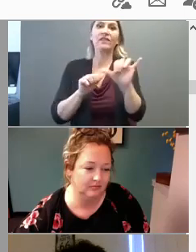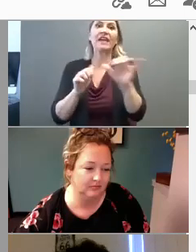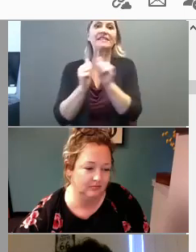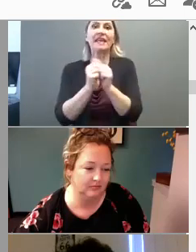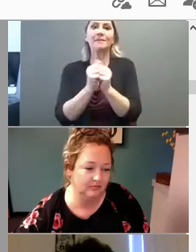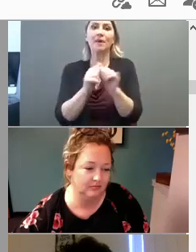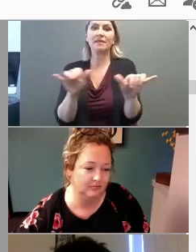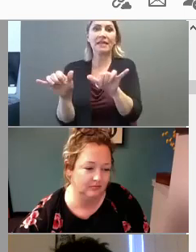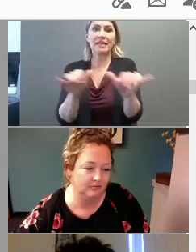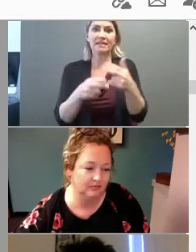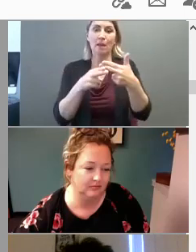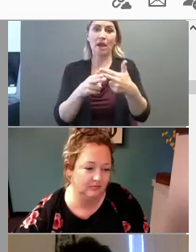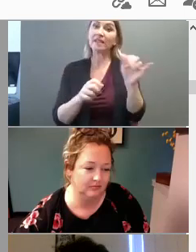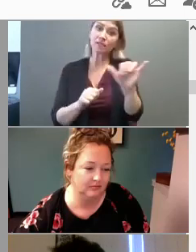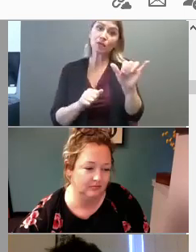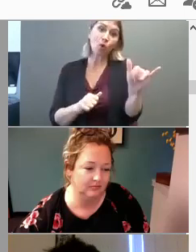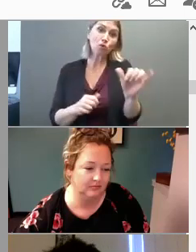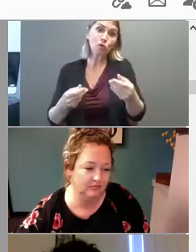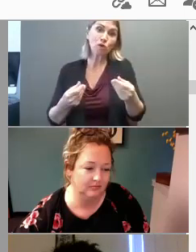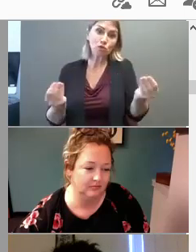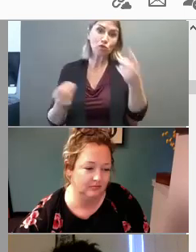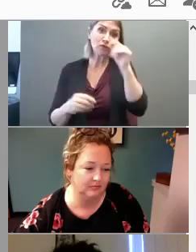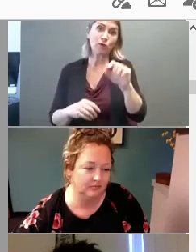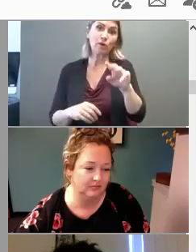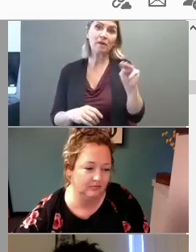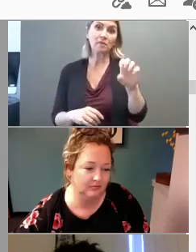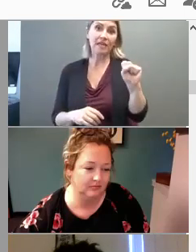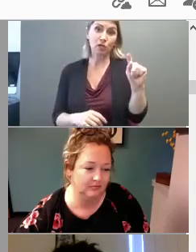is fine. That is also a solution to your minimum spanning tree.